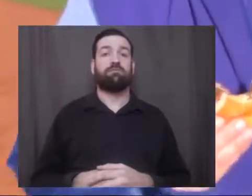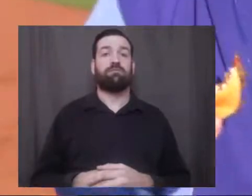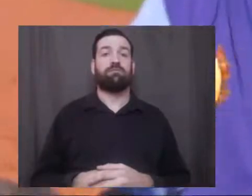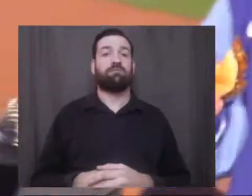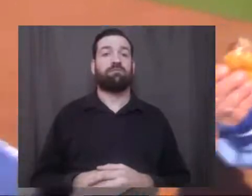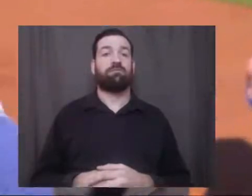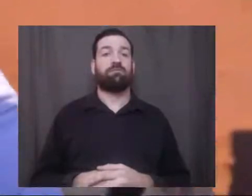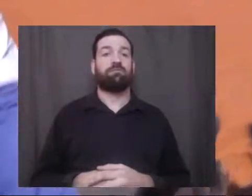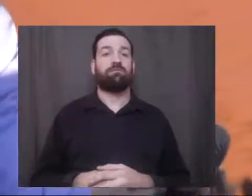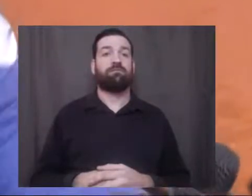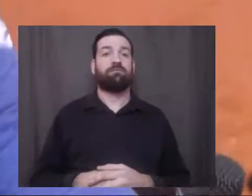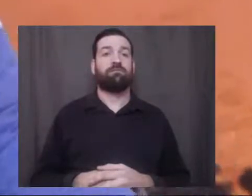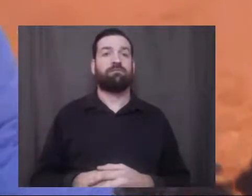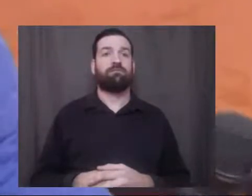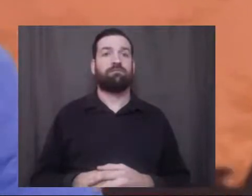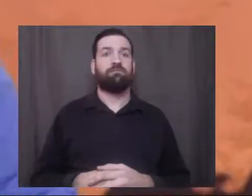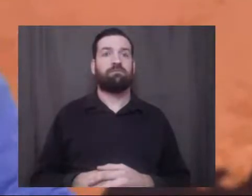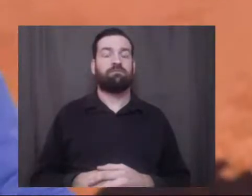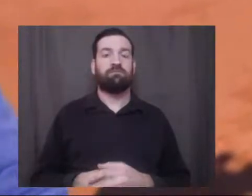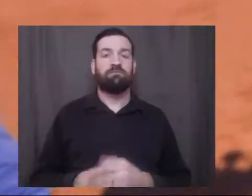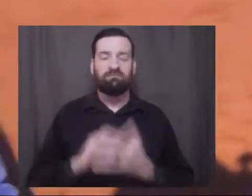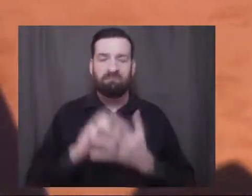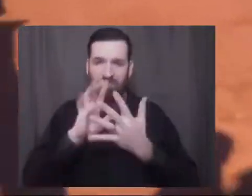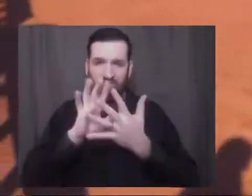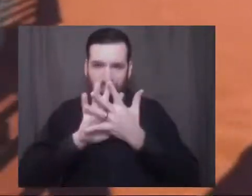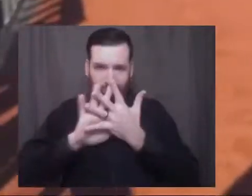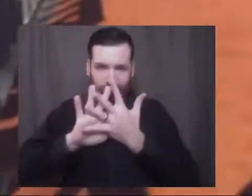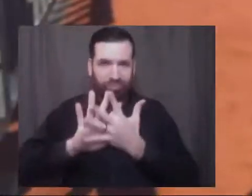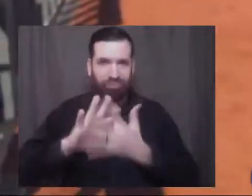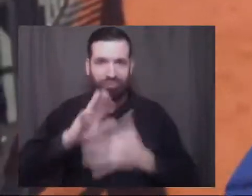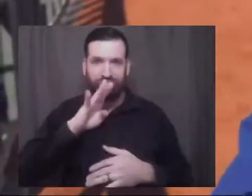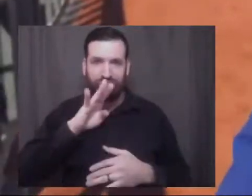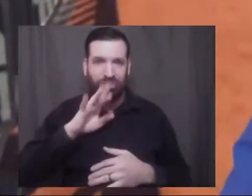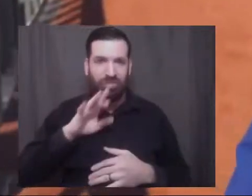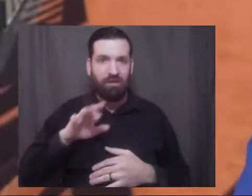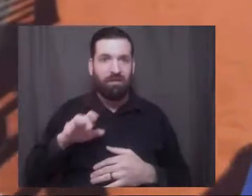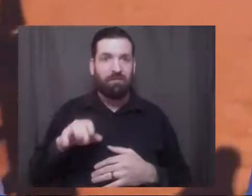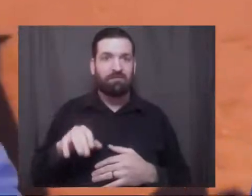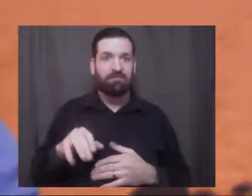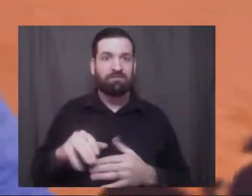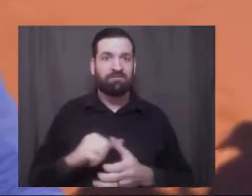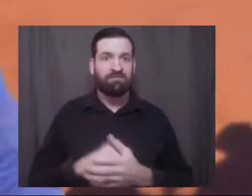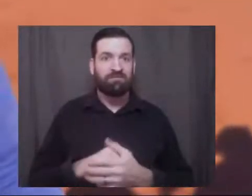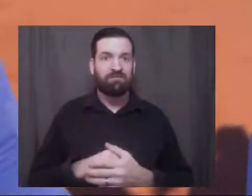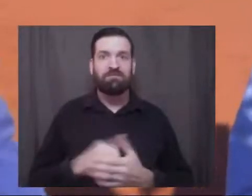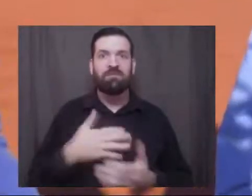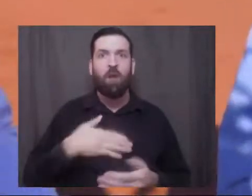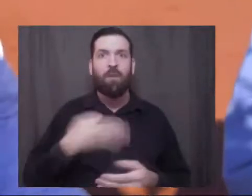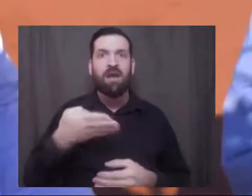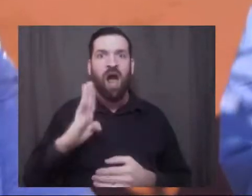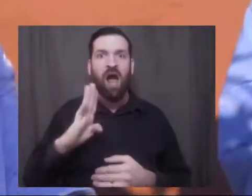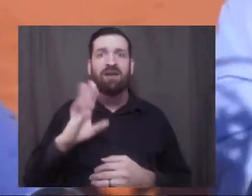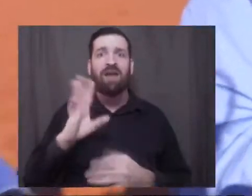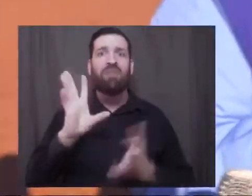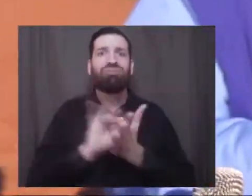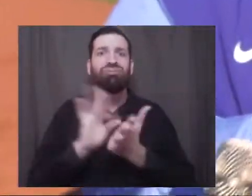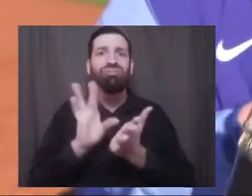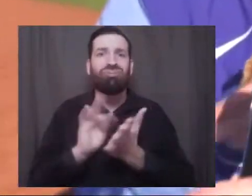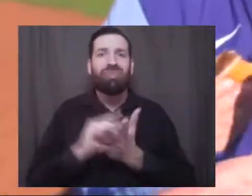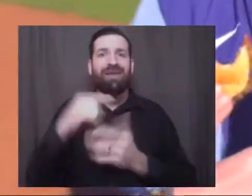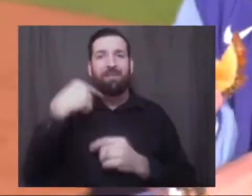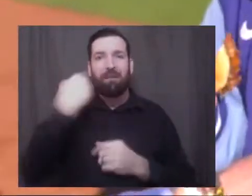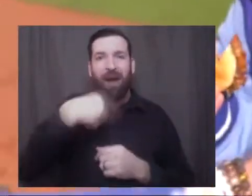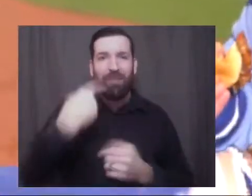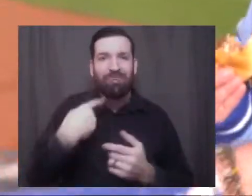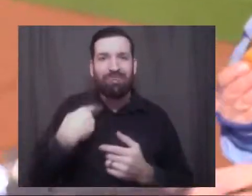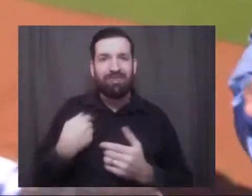Oh, stop it. No. It's sticky. Oh my God, it's sticking to the roof of my mouth. It's as it should. That is good. This